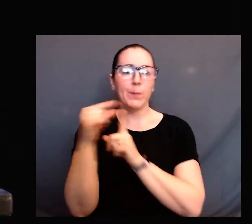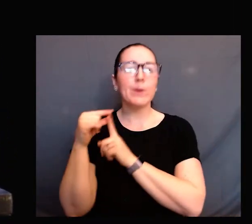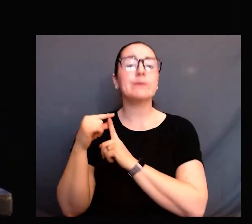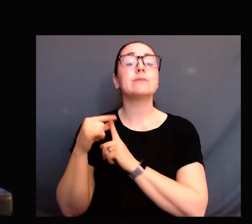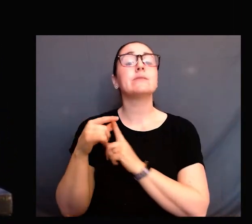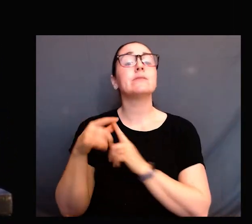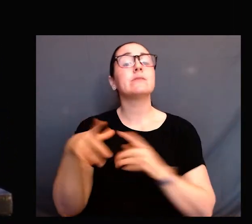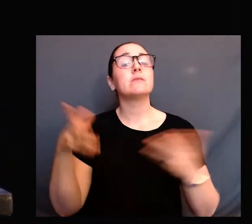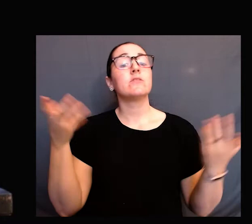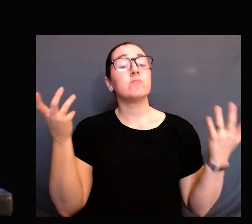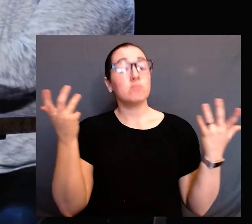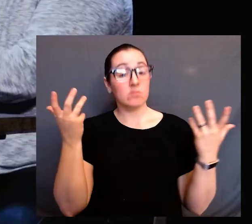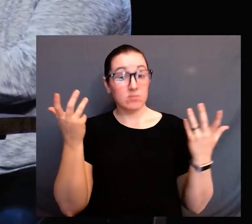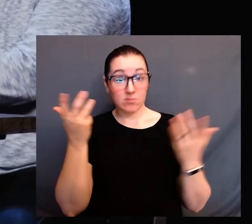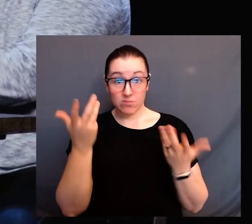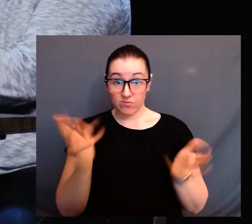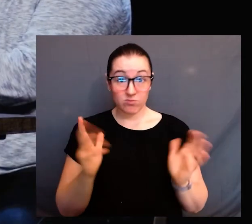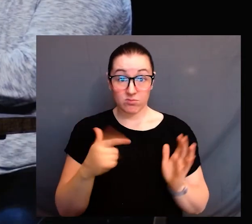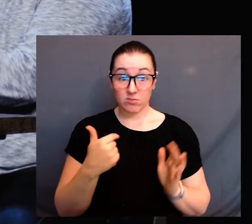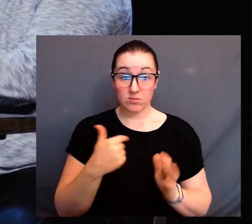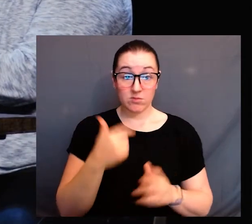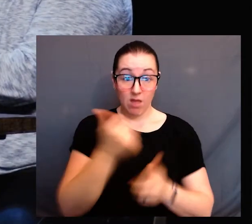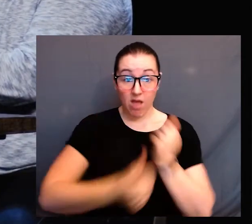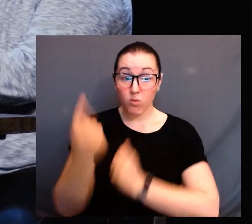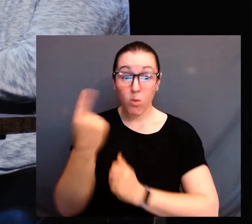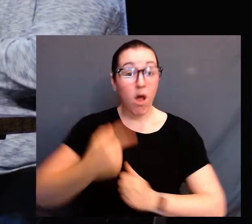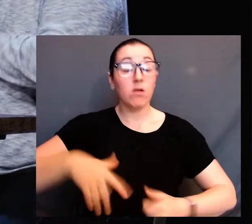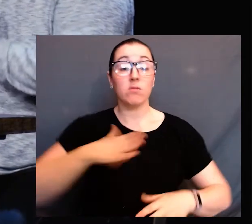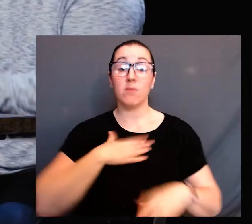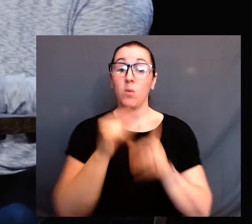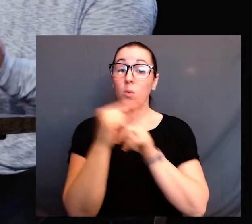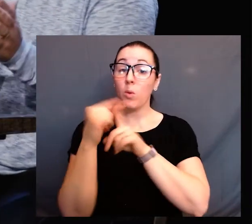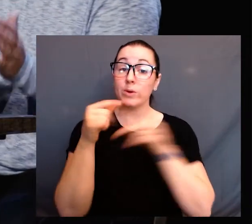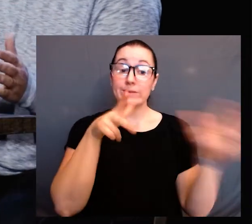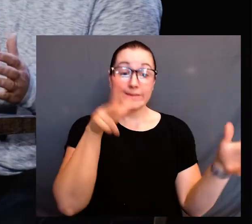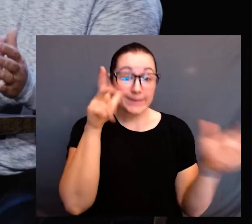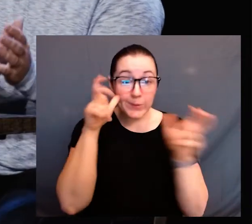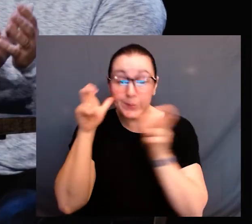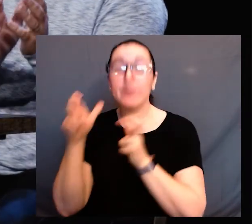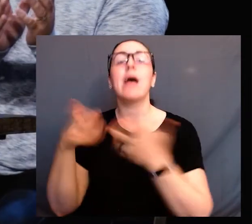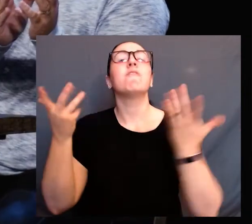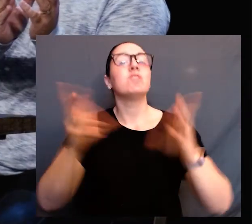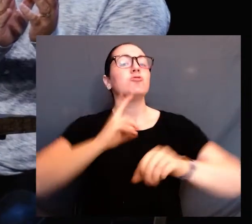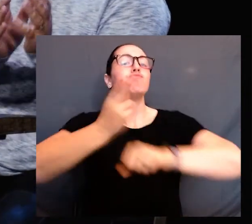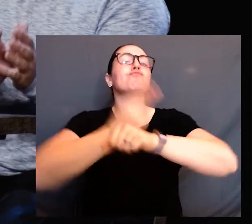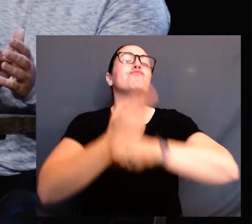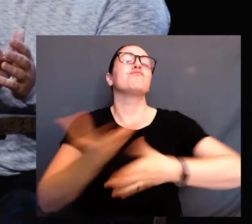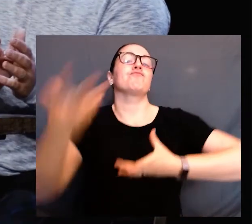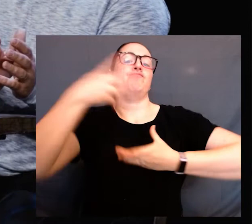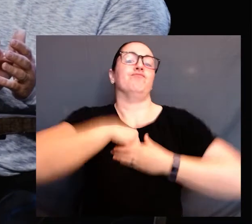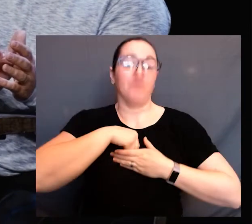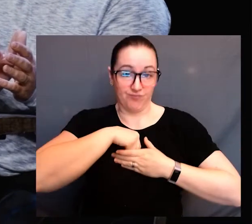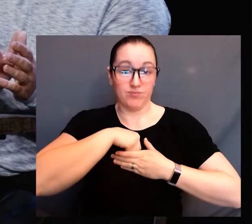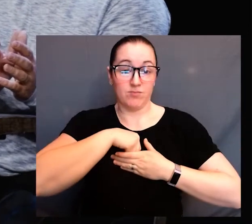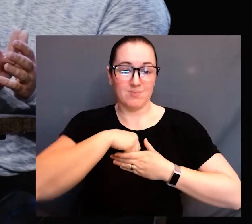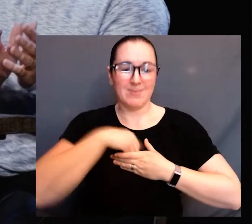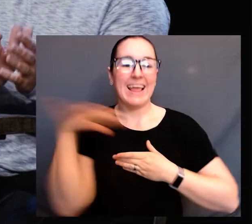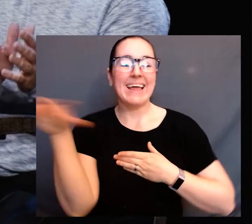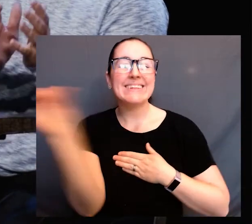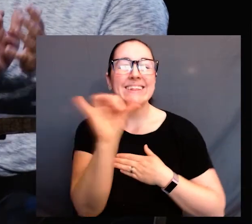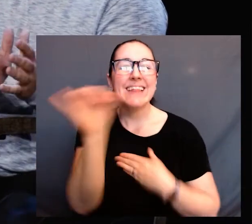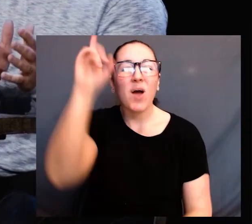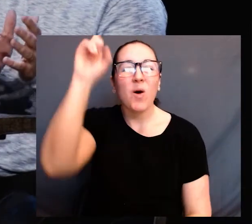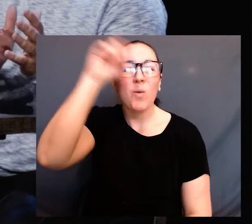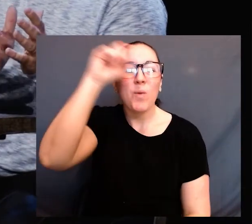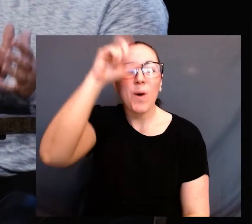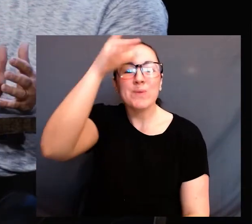he goes on, he says, everyone who hears these words of mine and puts them into practice is